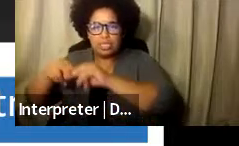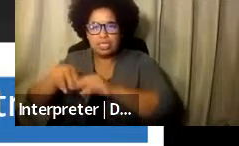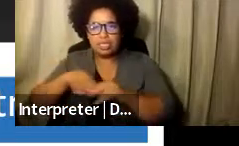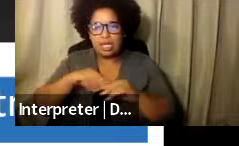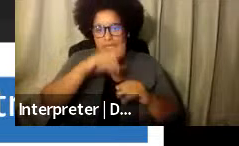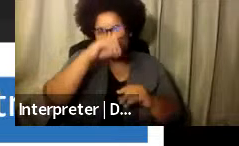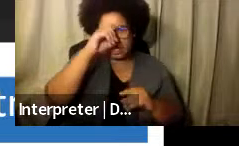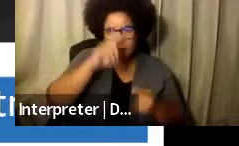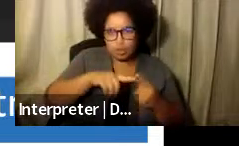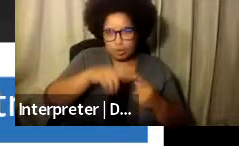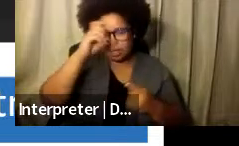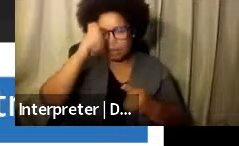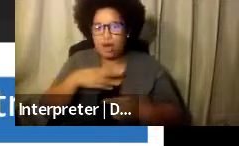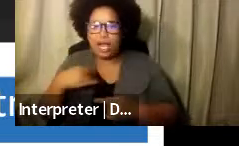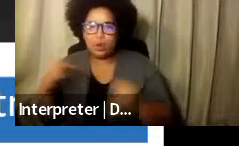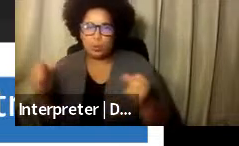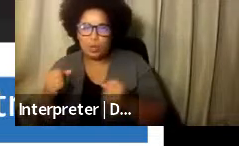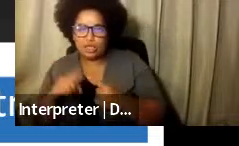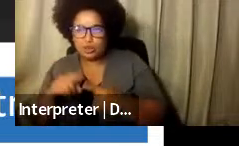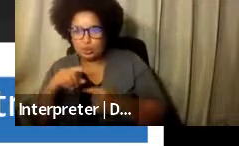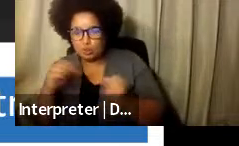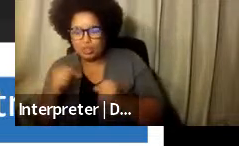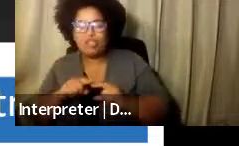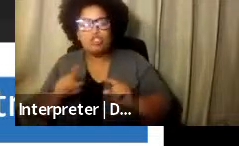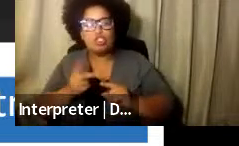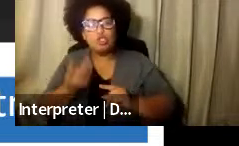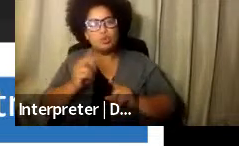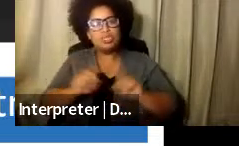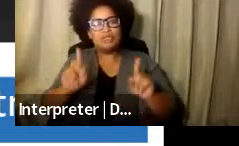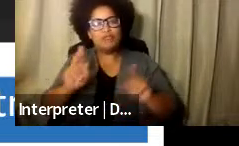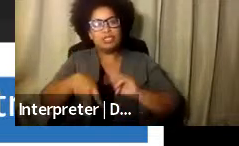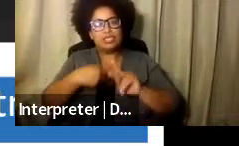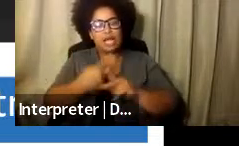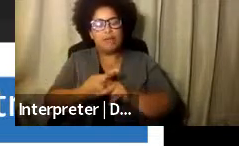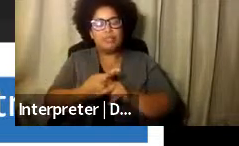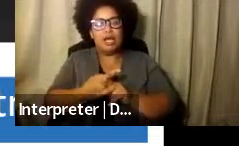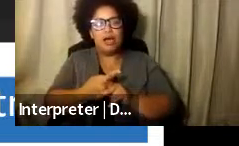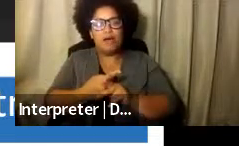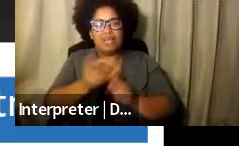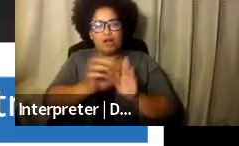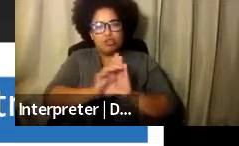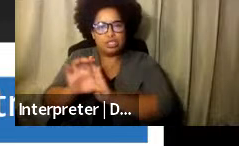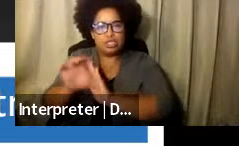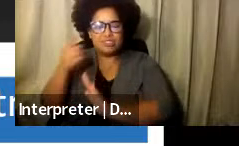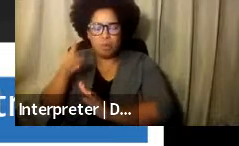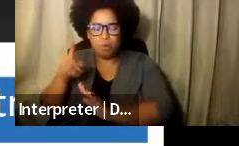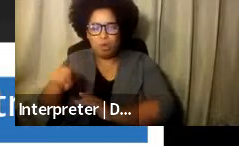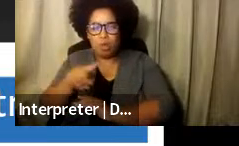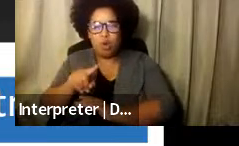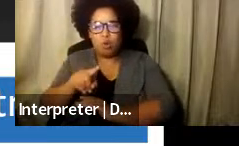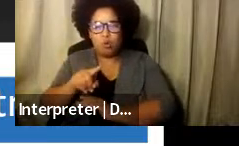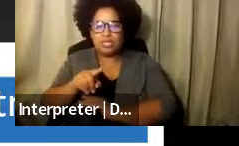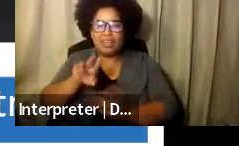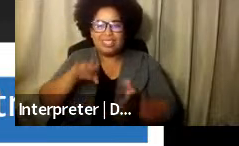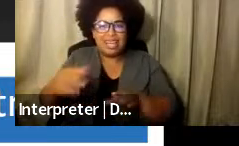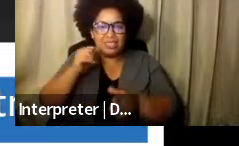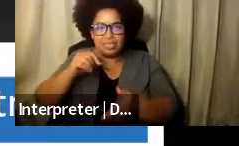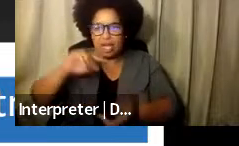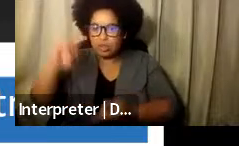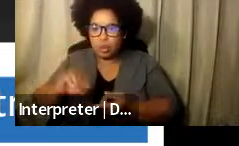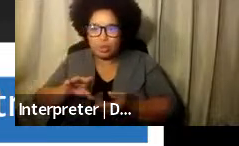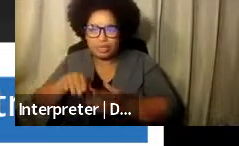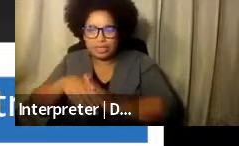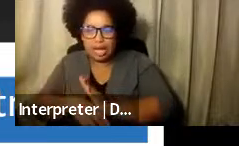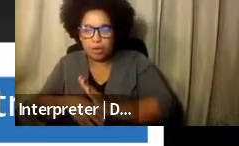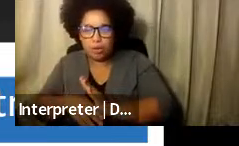to winter, because there are two different characteristics to those surges, the number of deaths is not going down. The number of deaths is